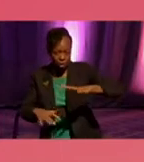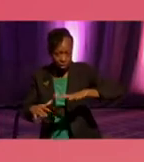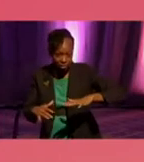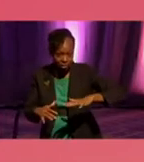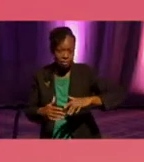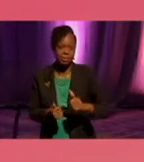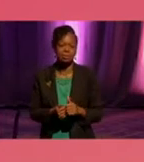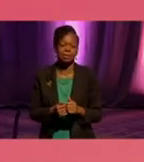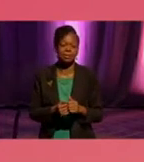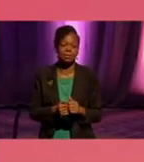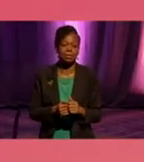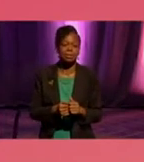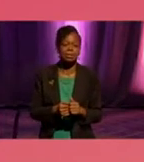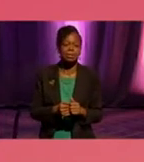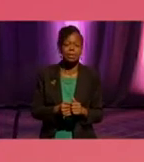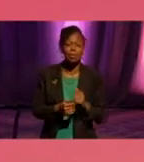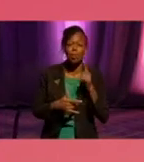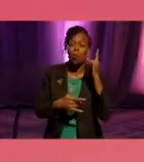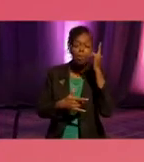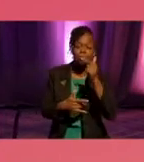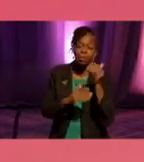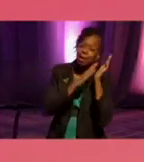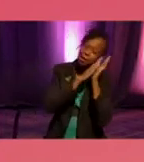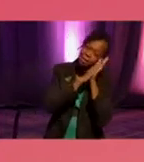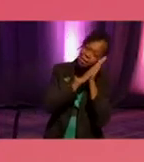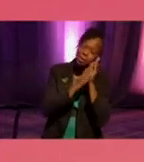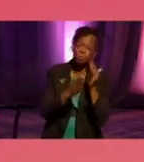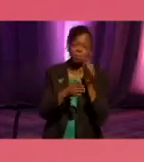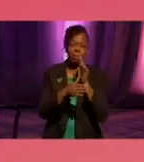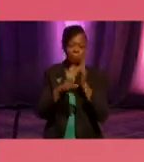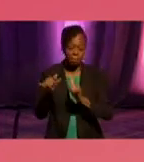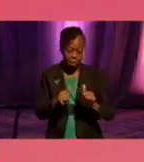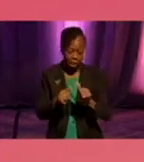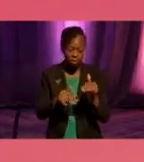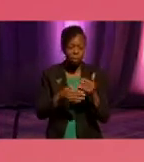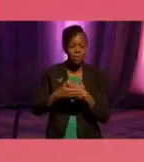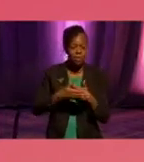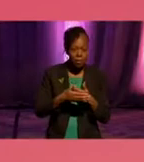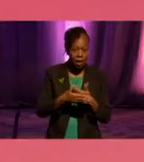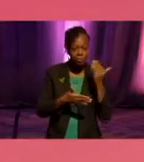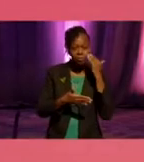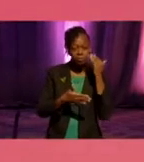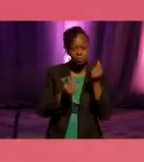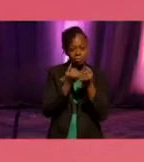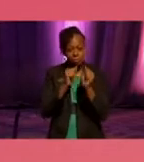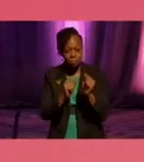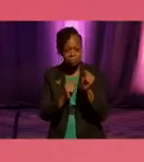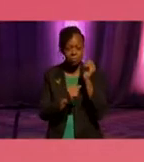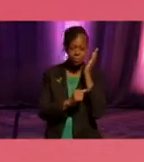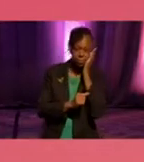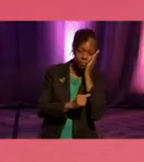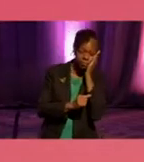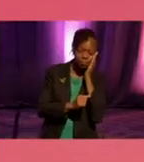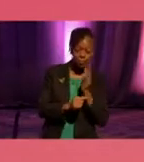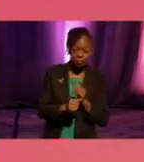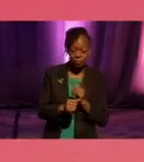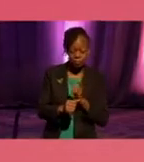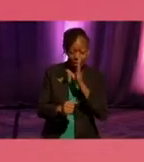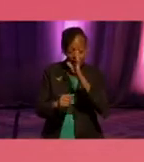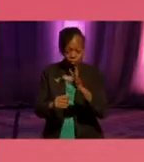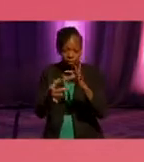What are the sleeping habits of the baby? We all know that safe sleeping habits is intimately related